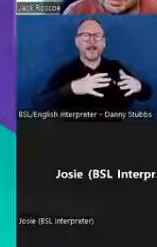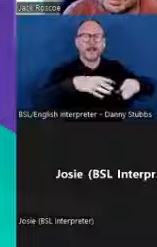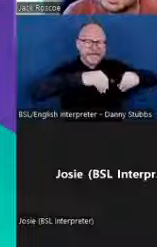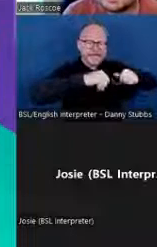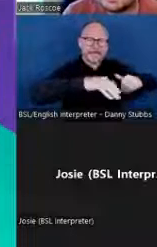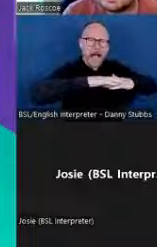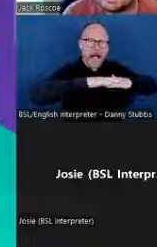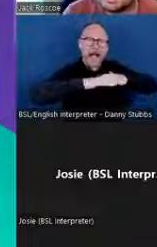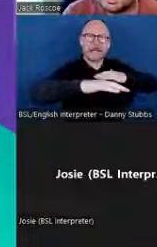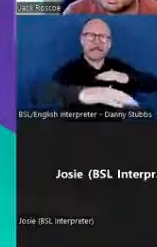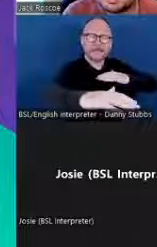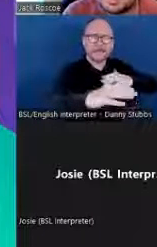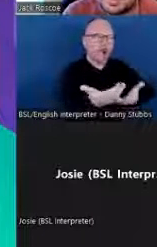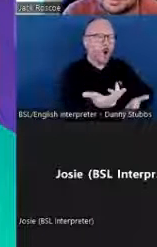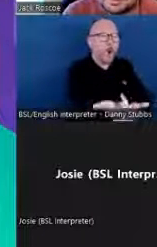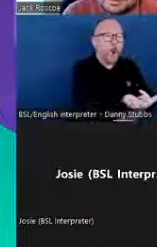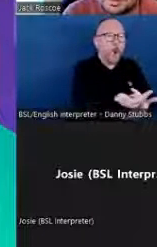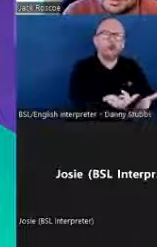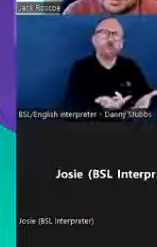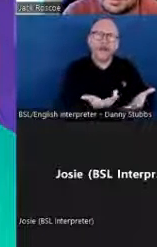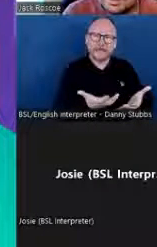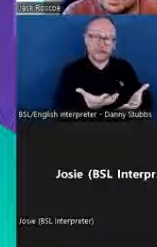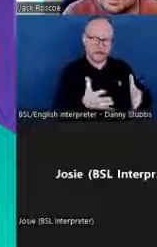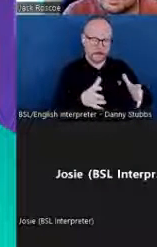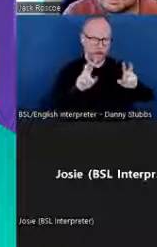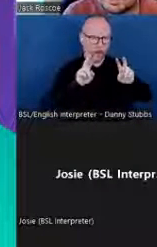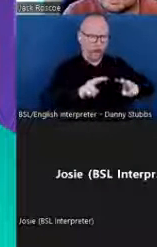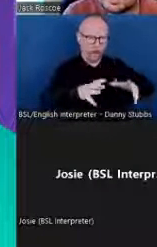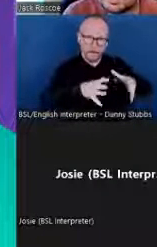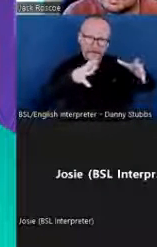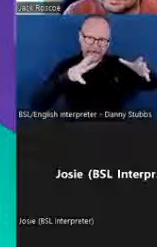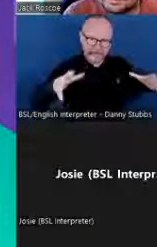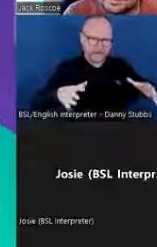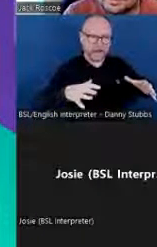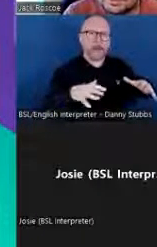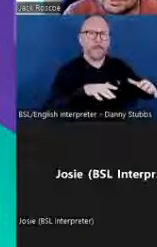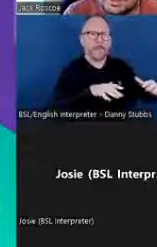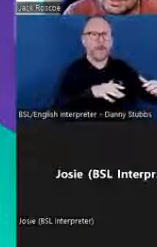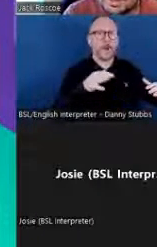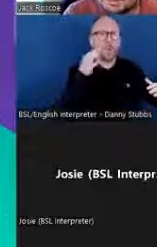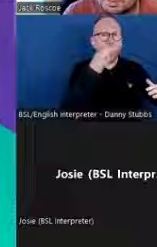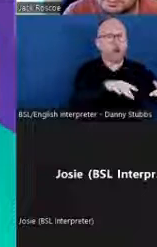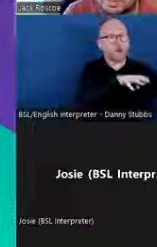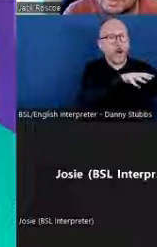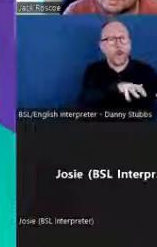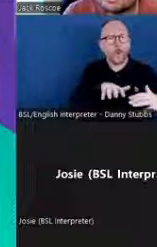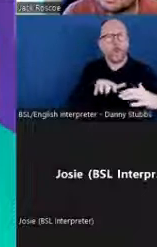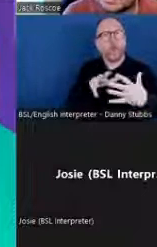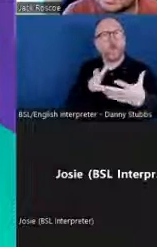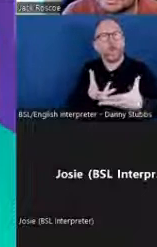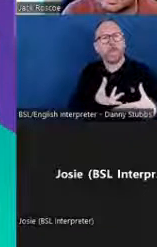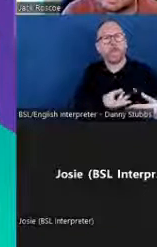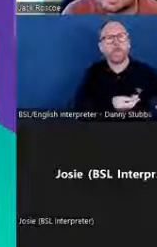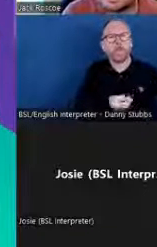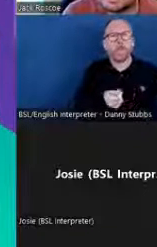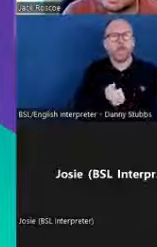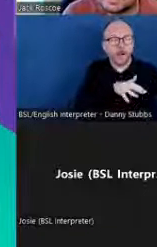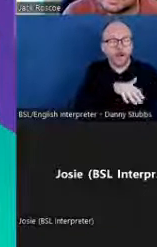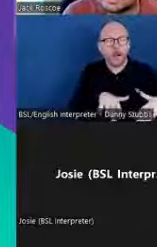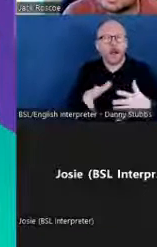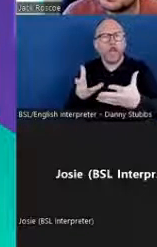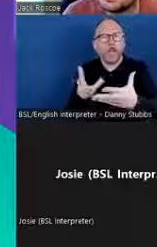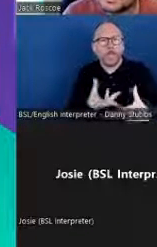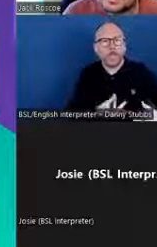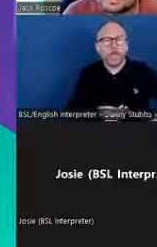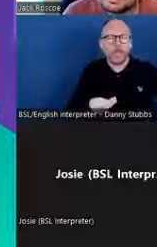beaches and they were slowly washed away by the tide. And it was really effective. So it's an act of commemoration that focused on specific